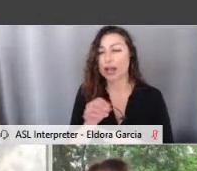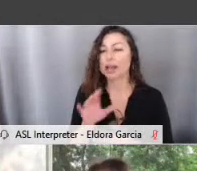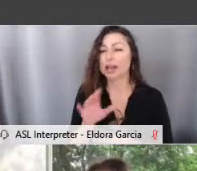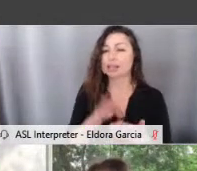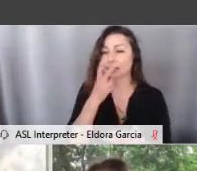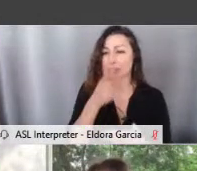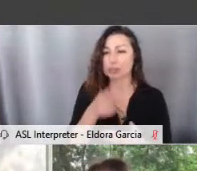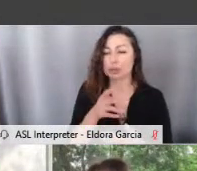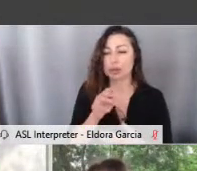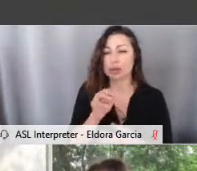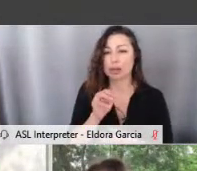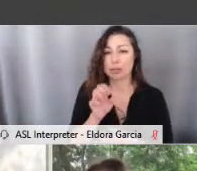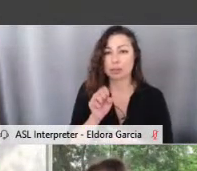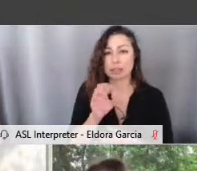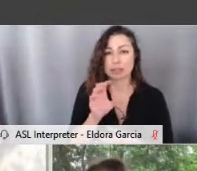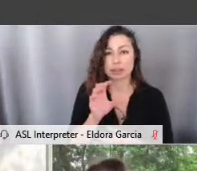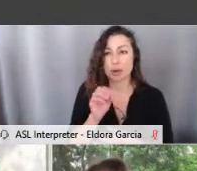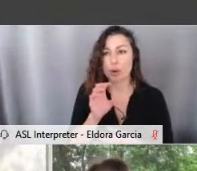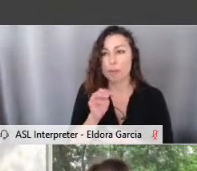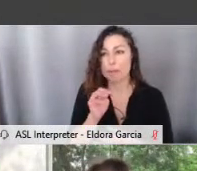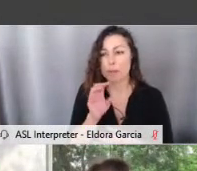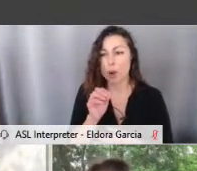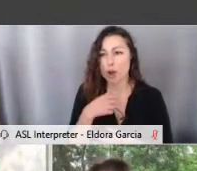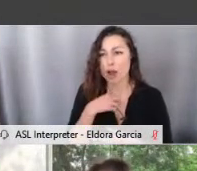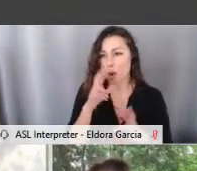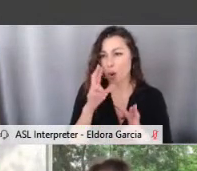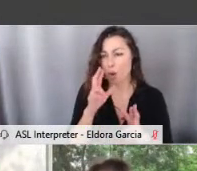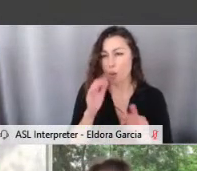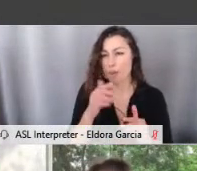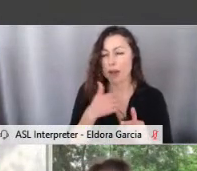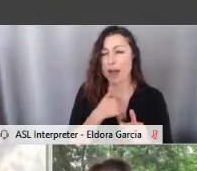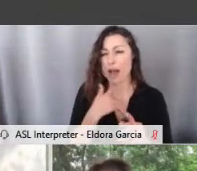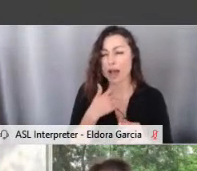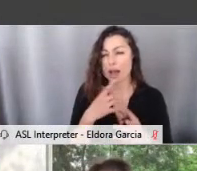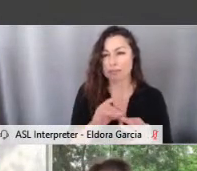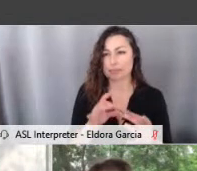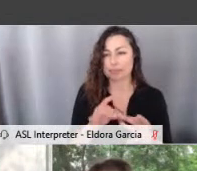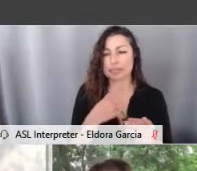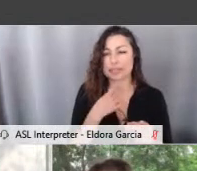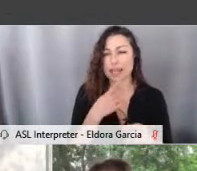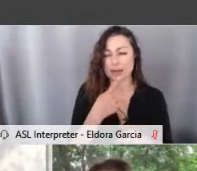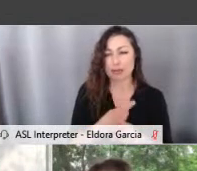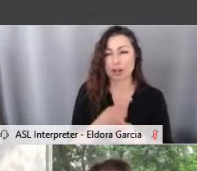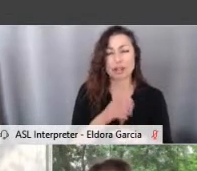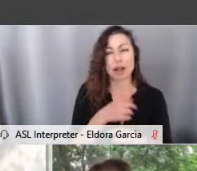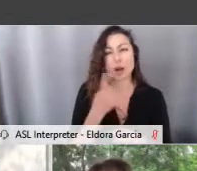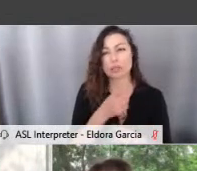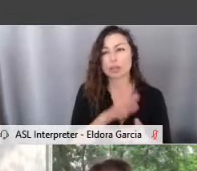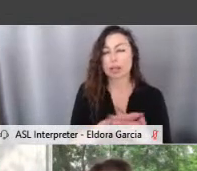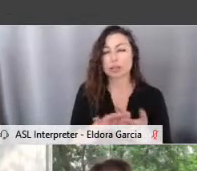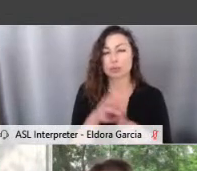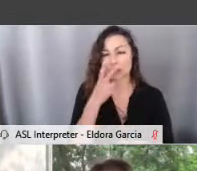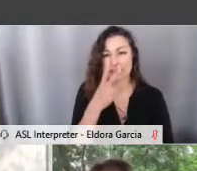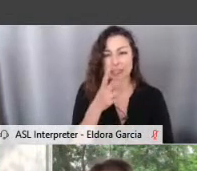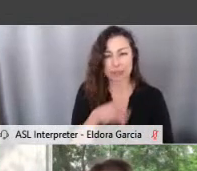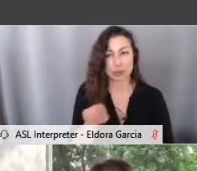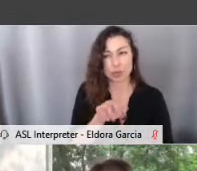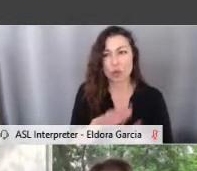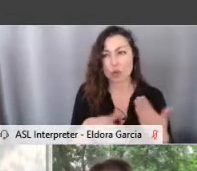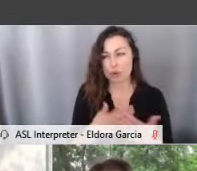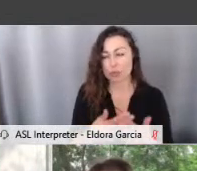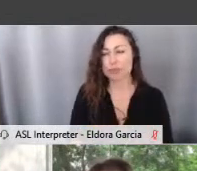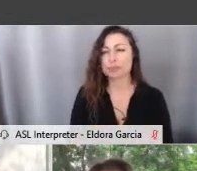Kamal. I hope I pronounced that correctly. Thank you very much. It's always a pleasure to see you all. I wanted